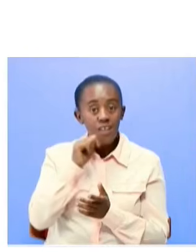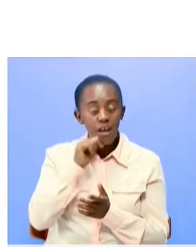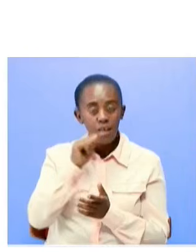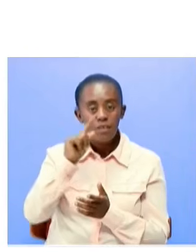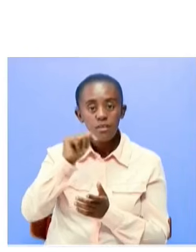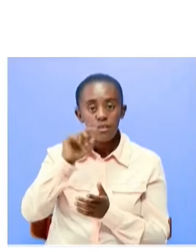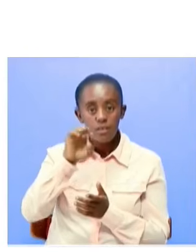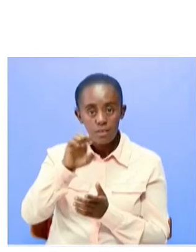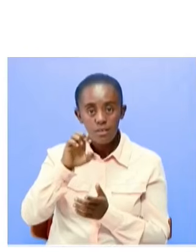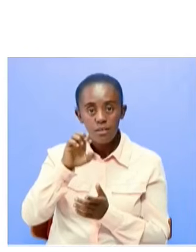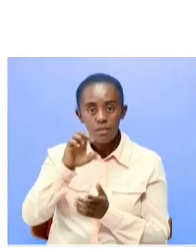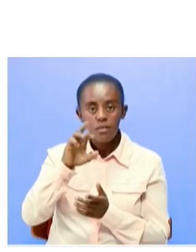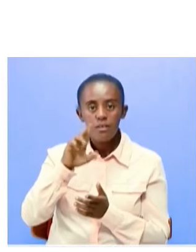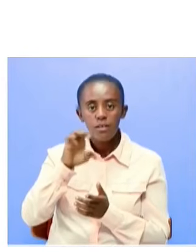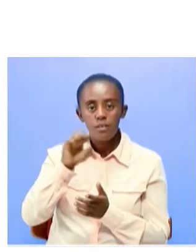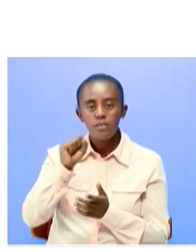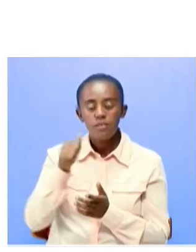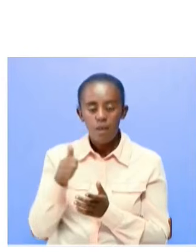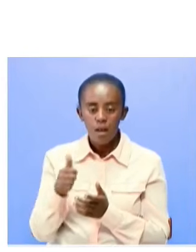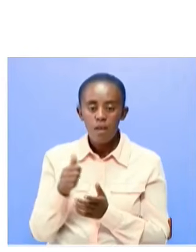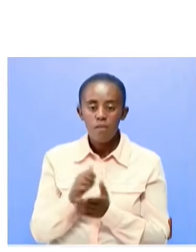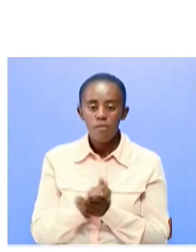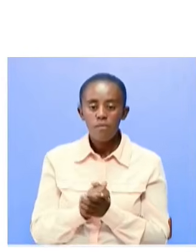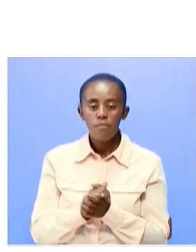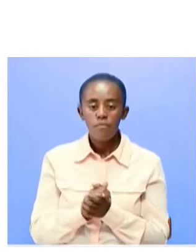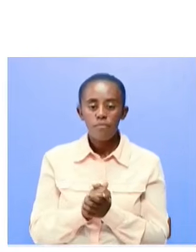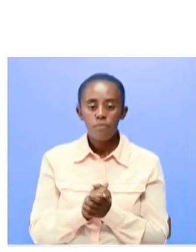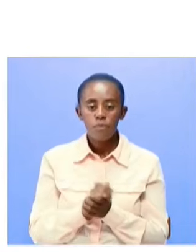of Africa.